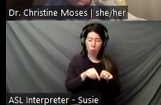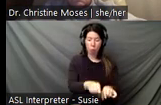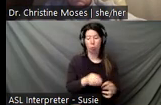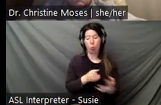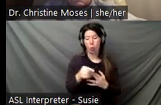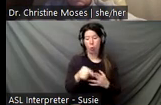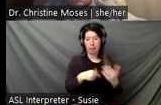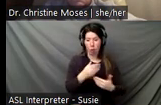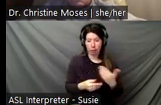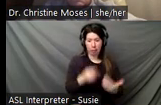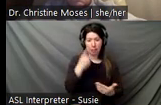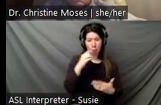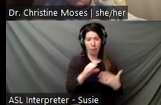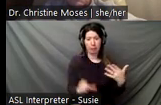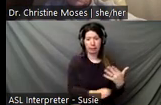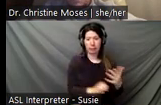to consider.